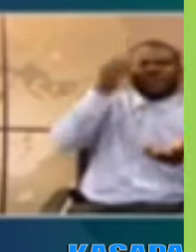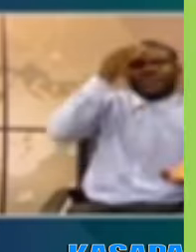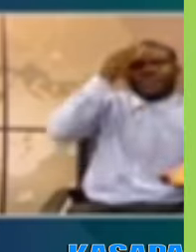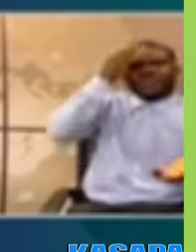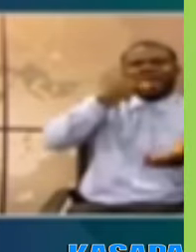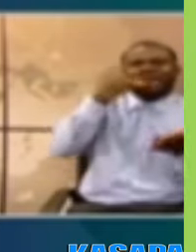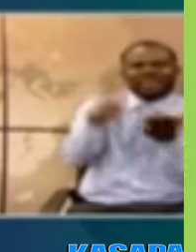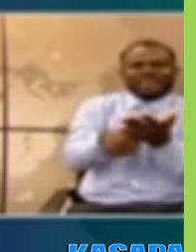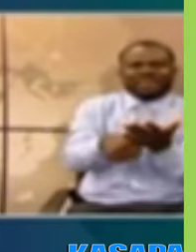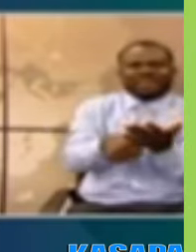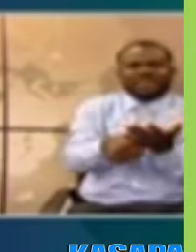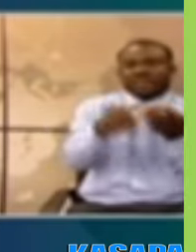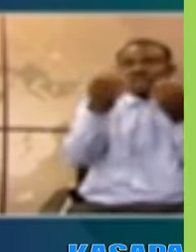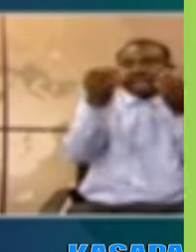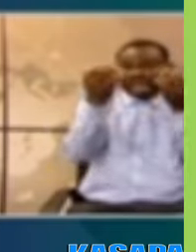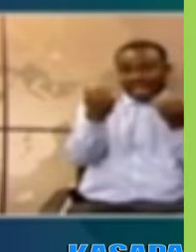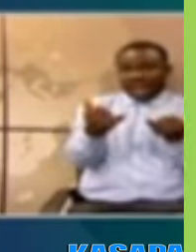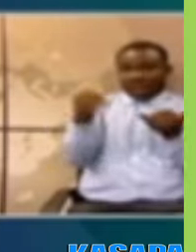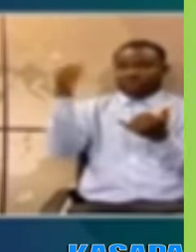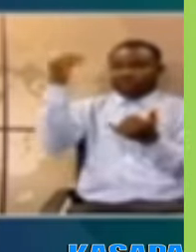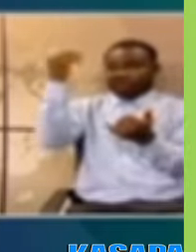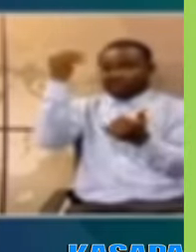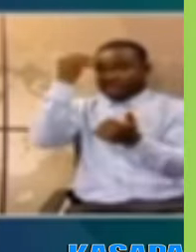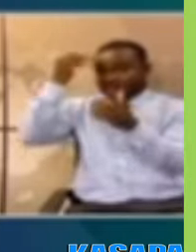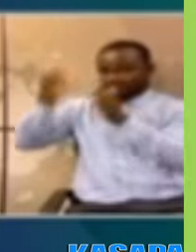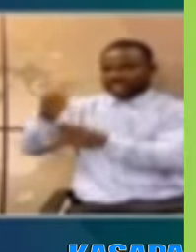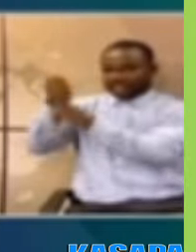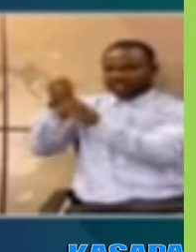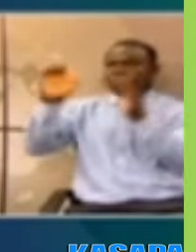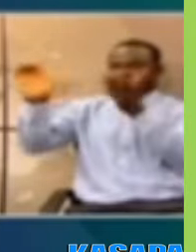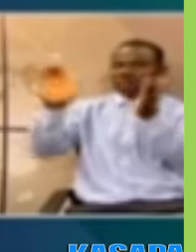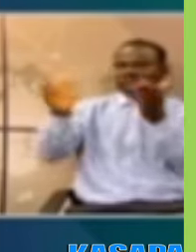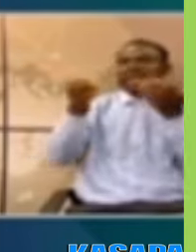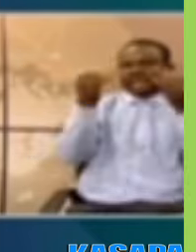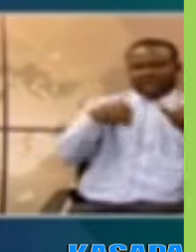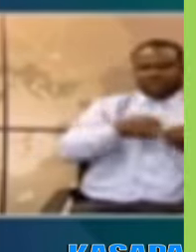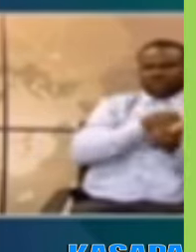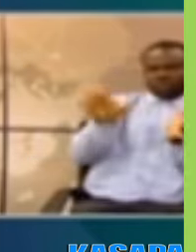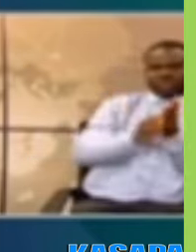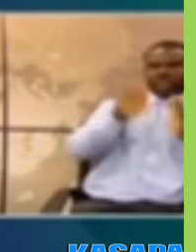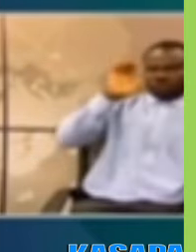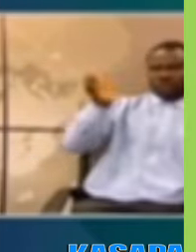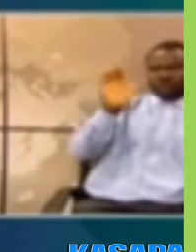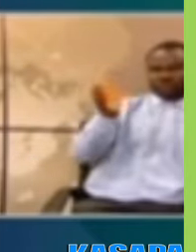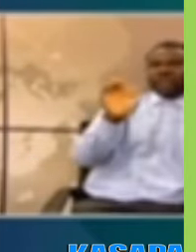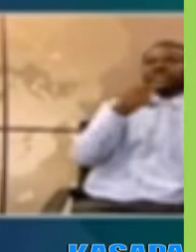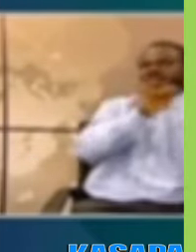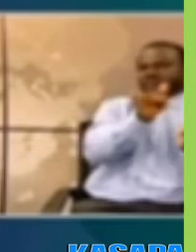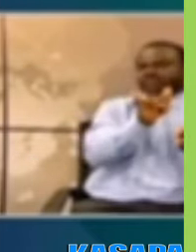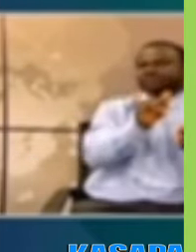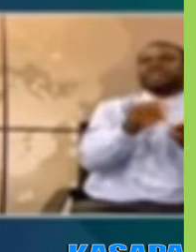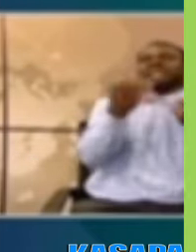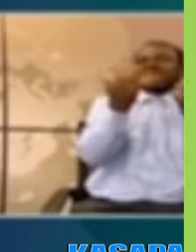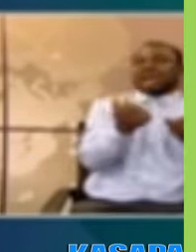Please, my younger comparison. You are saying, Minister, in your comparison. Let's hear about compare and contrast. You are. You put 37.5 million